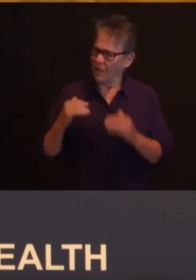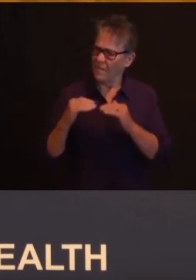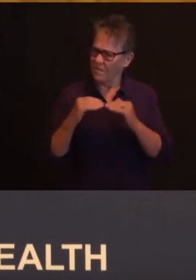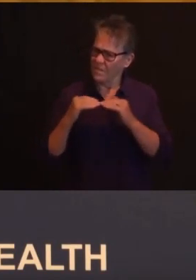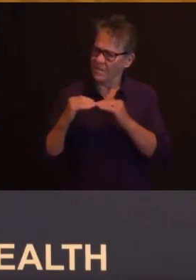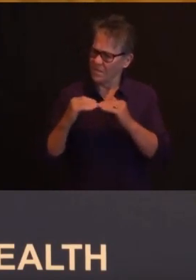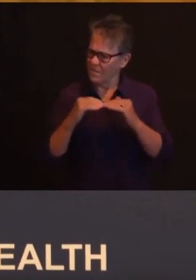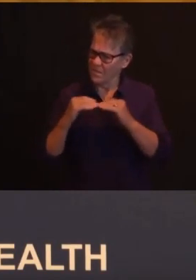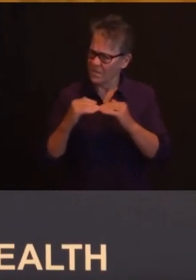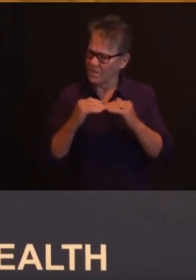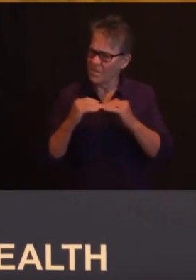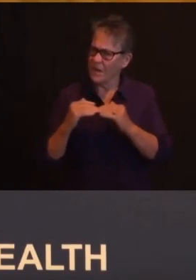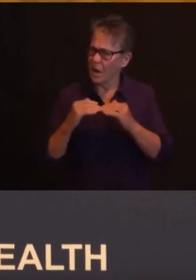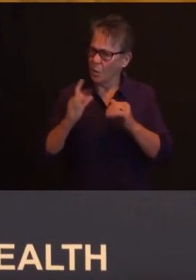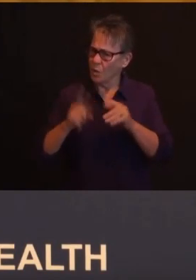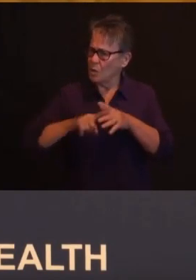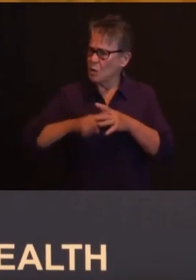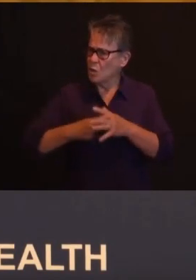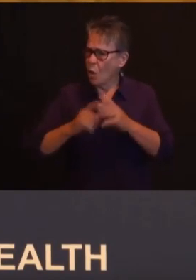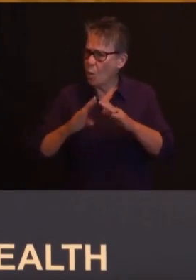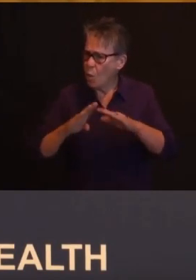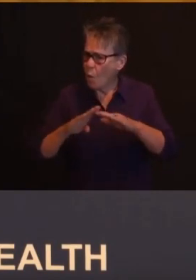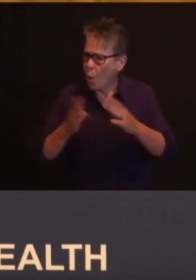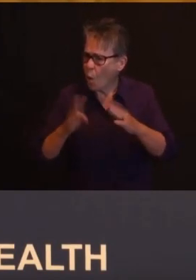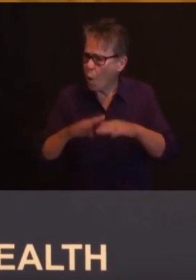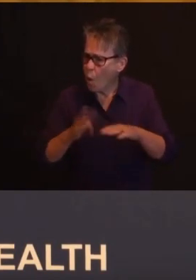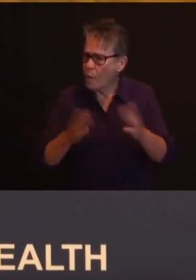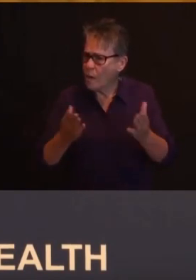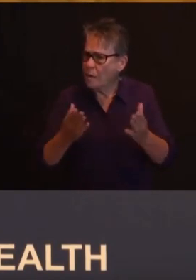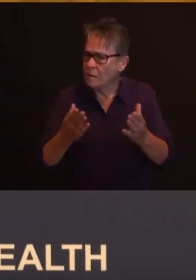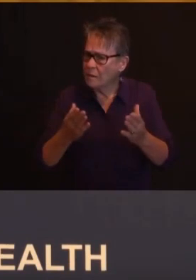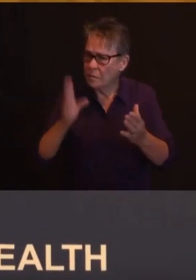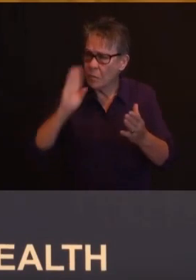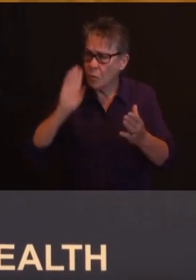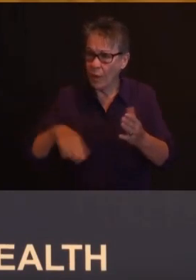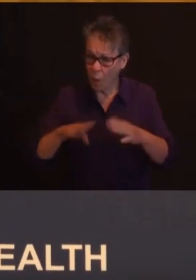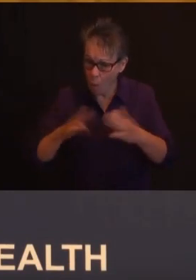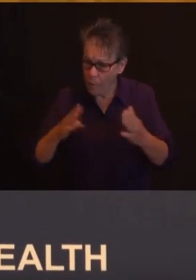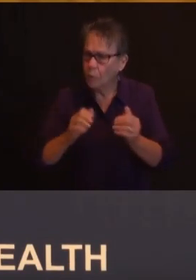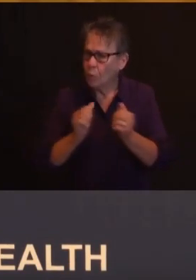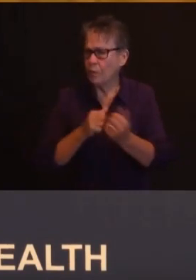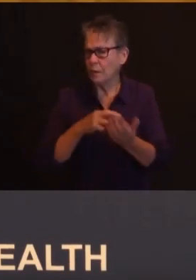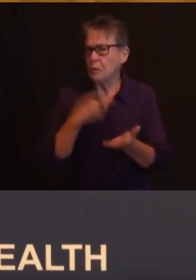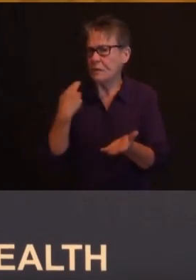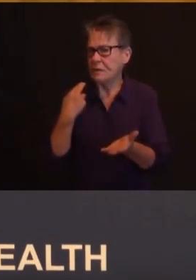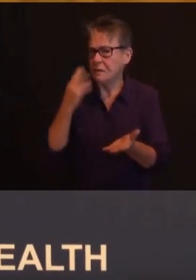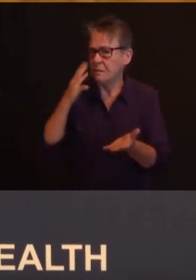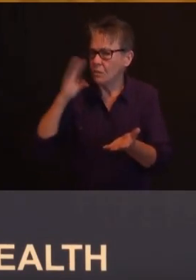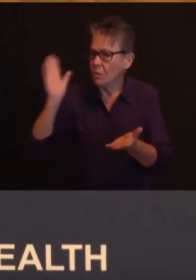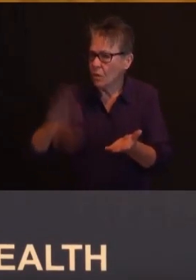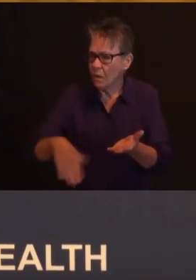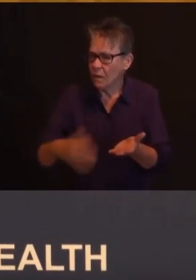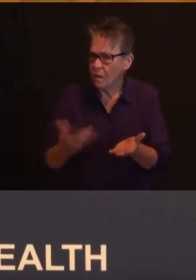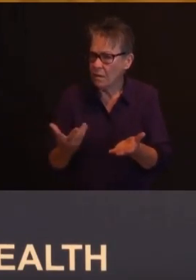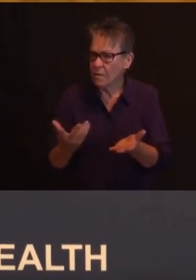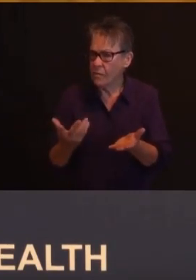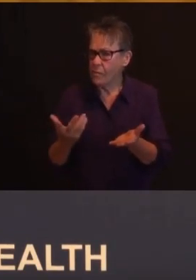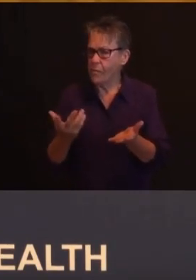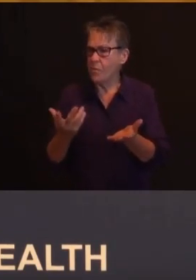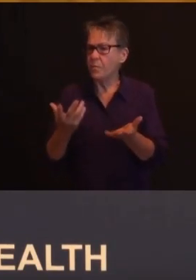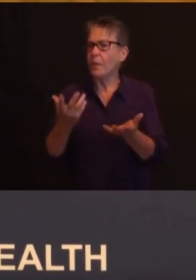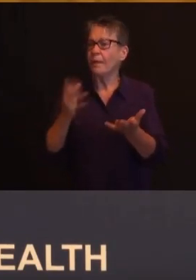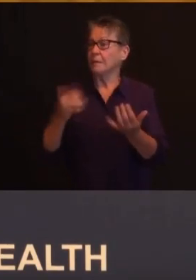more risk. And that's probably a partial contributor to the increase in the rate of transmission, although the